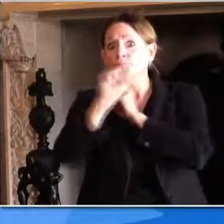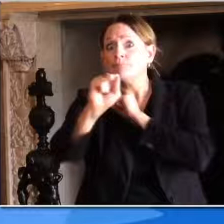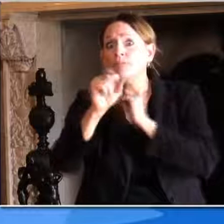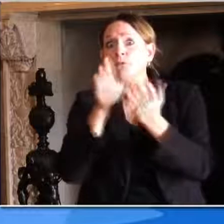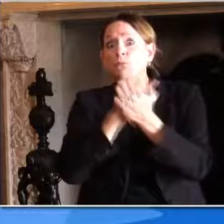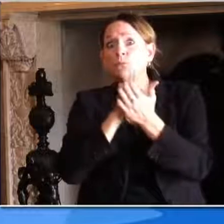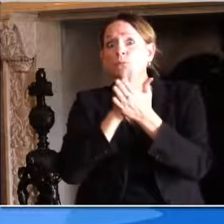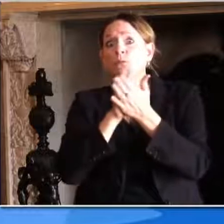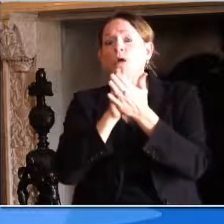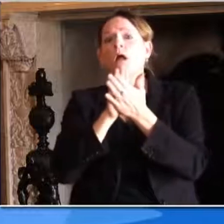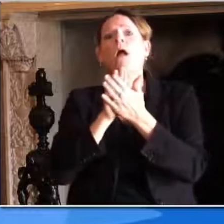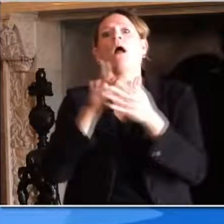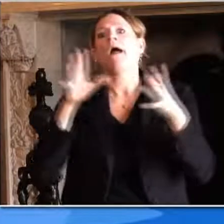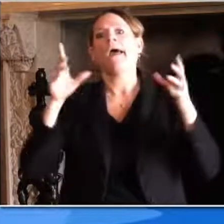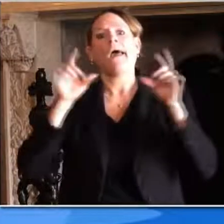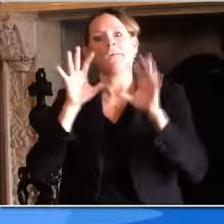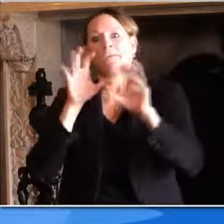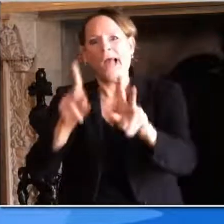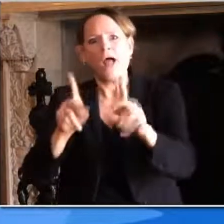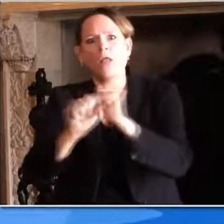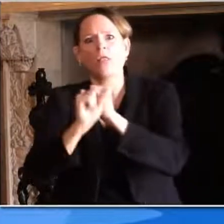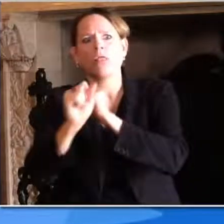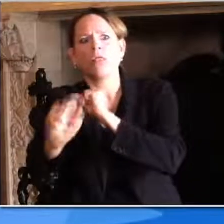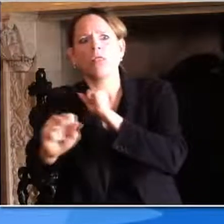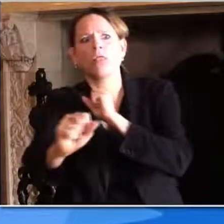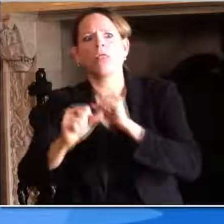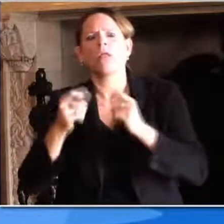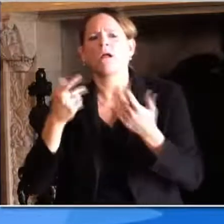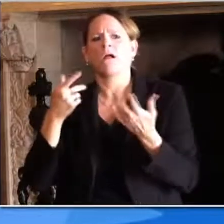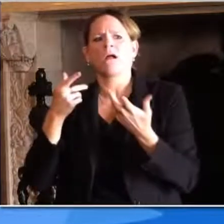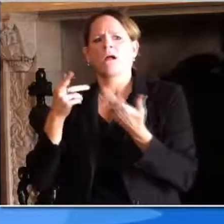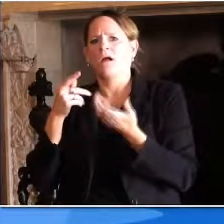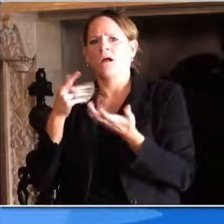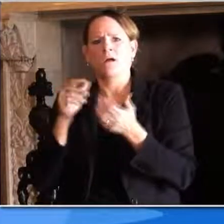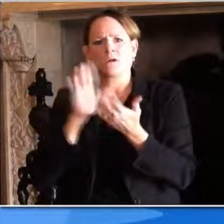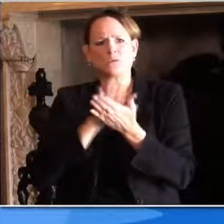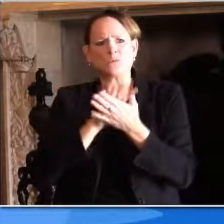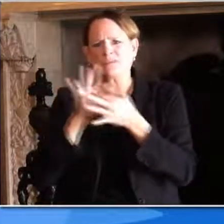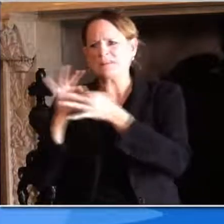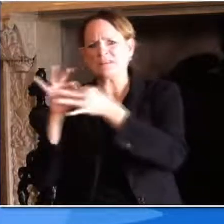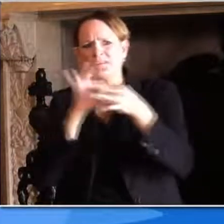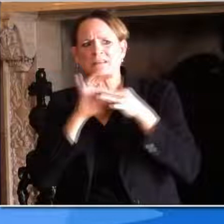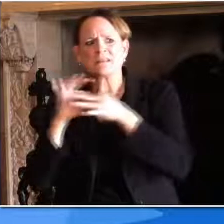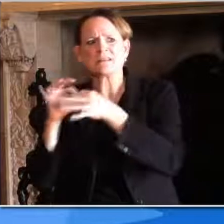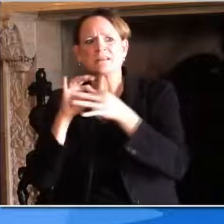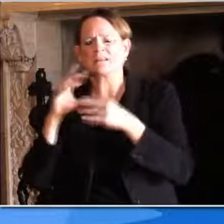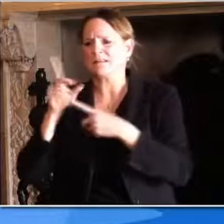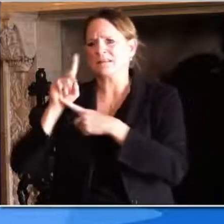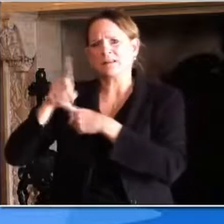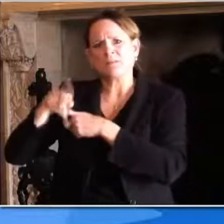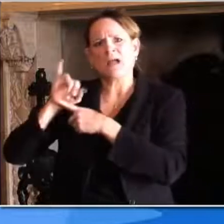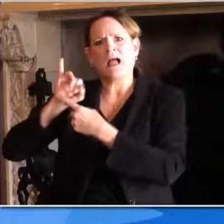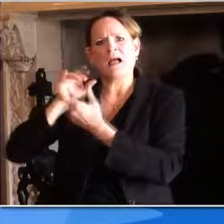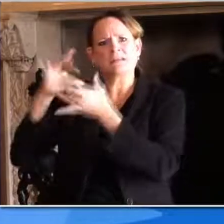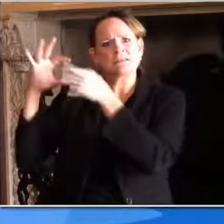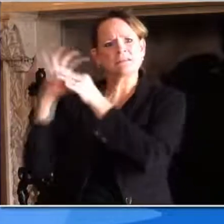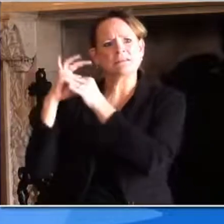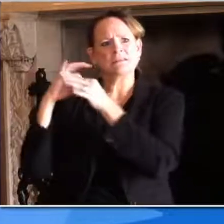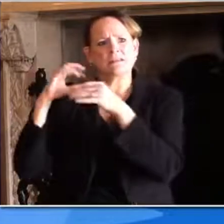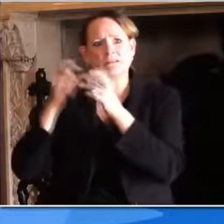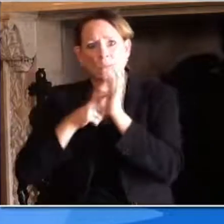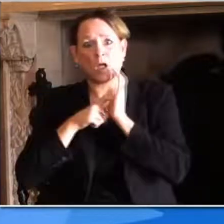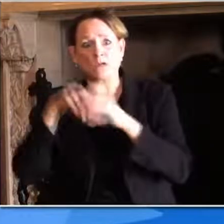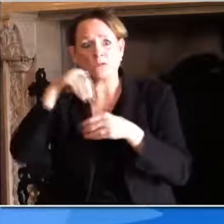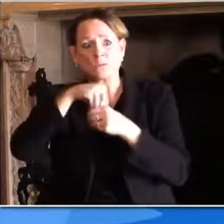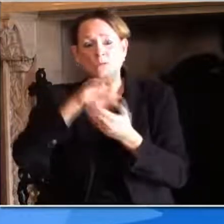thoughts to work with the school within DPI to keep it mandatory within schools.